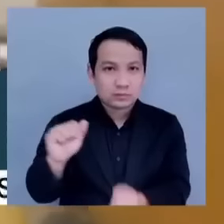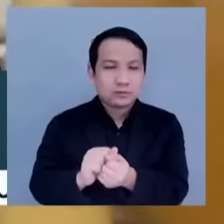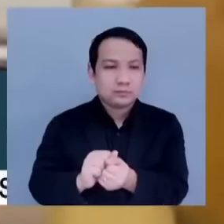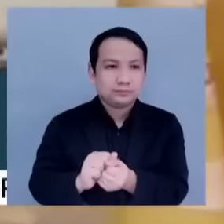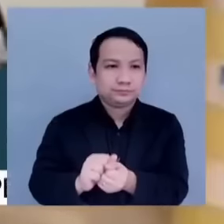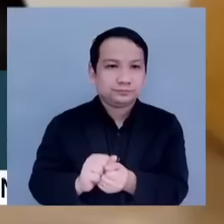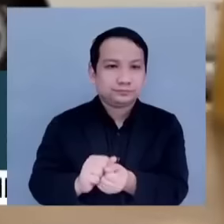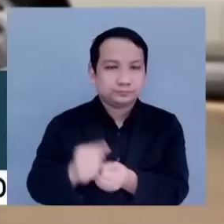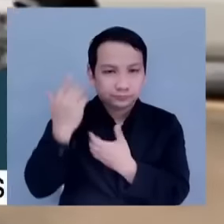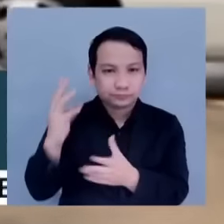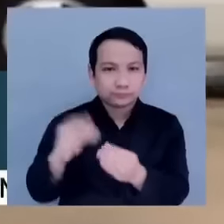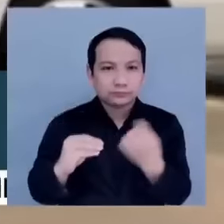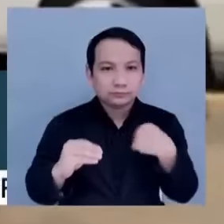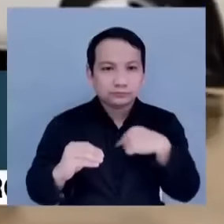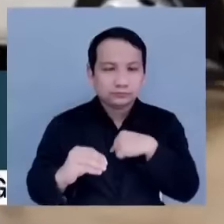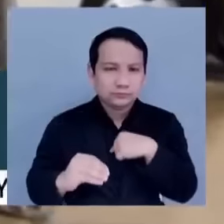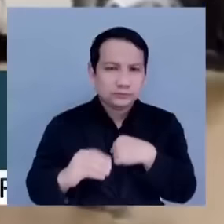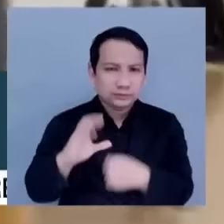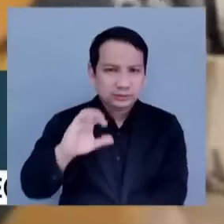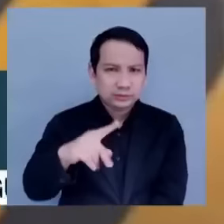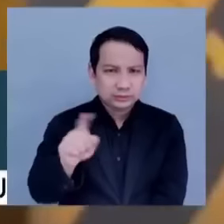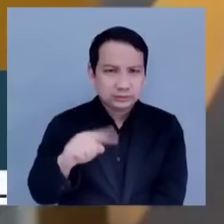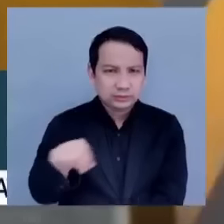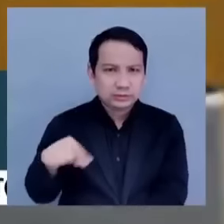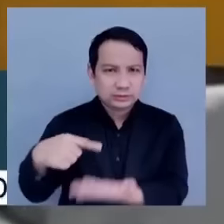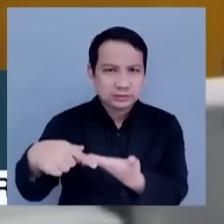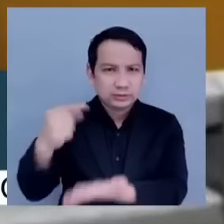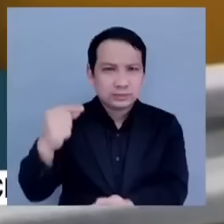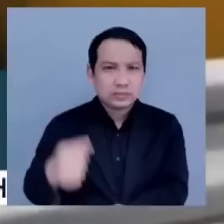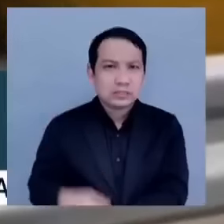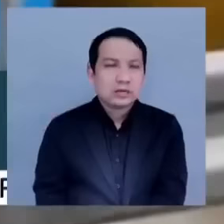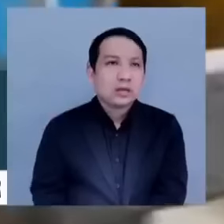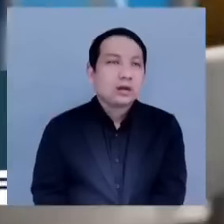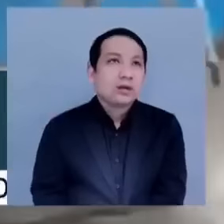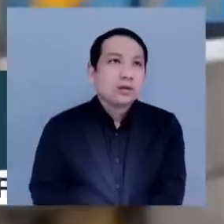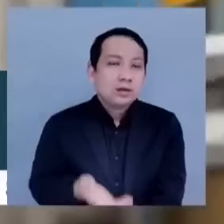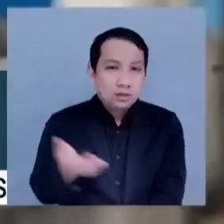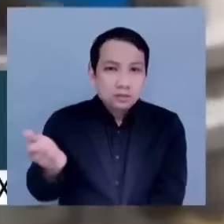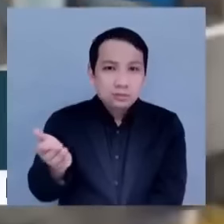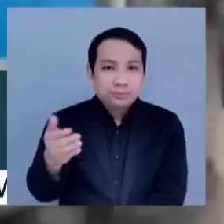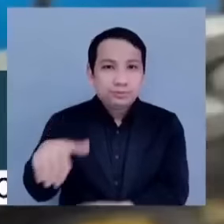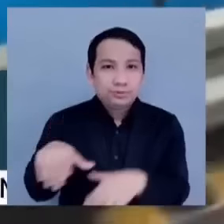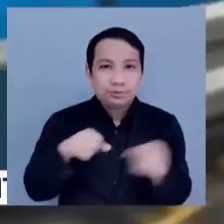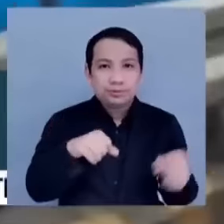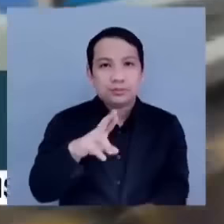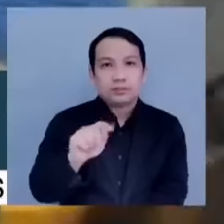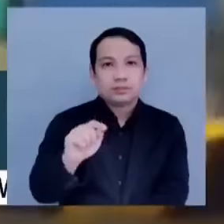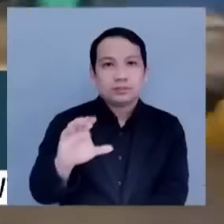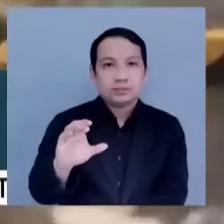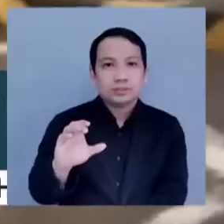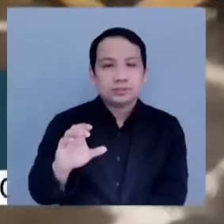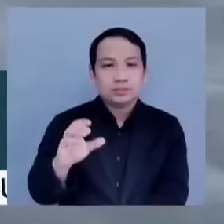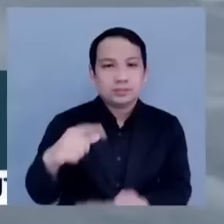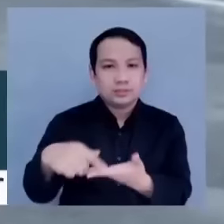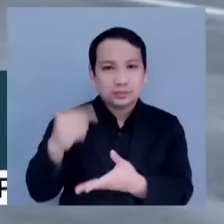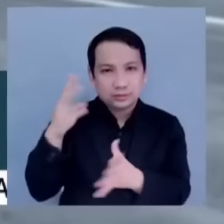to Capas, Tarlac. She is going to be taken to the regional trial court there in Capas, Tarlac,